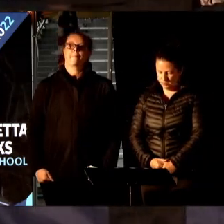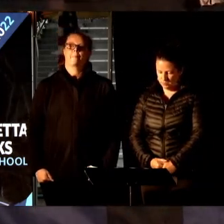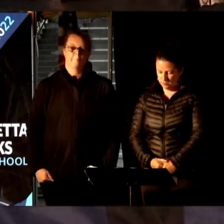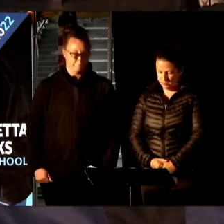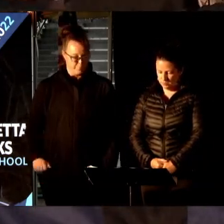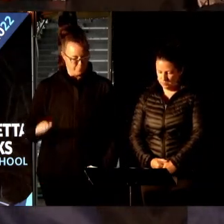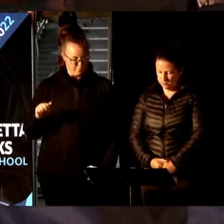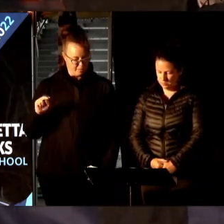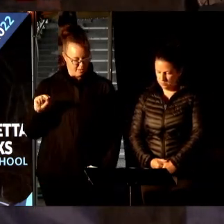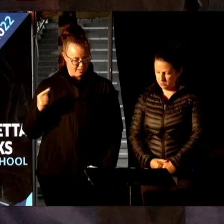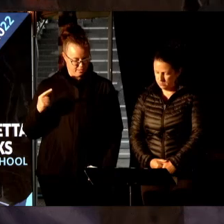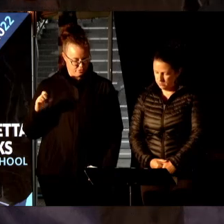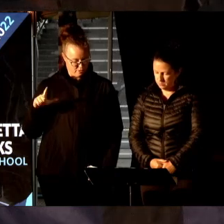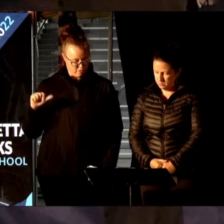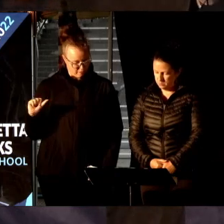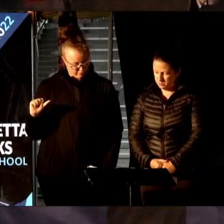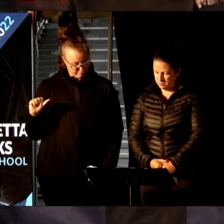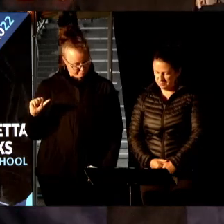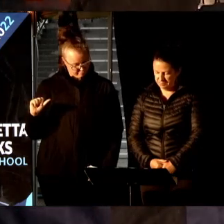Angela Cortez Salinas.